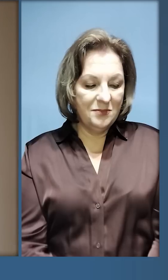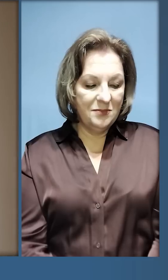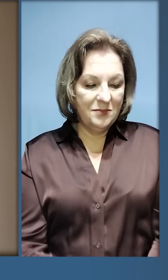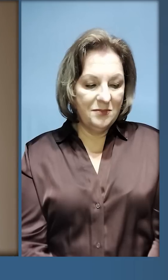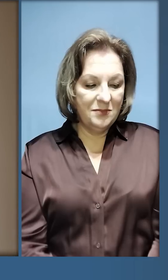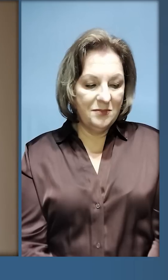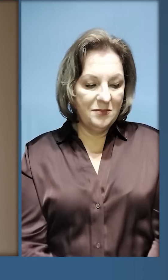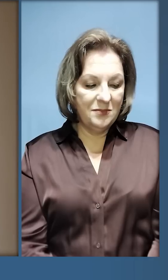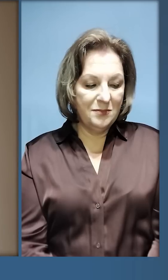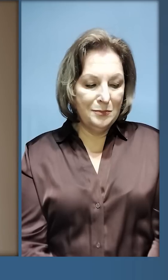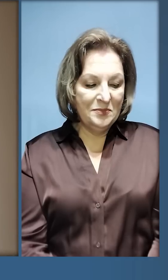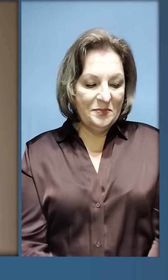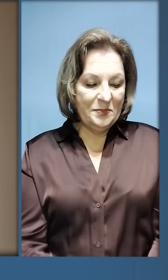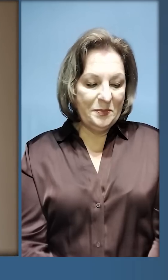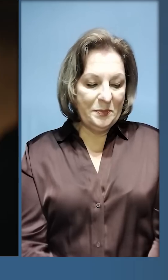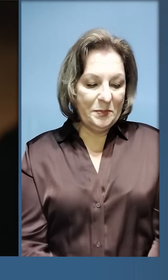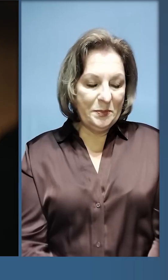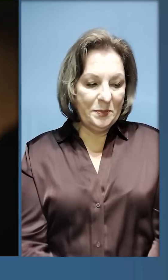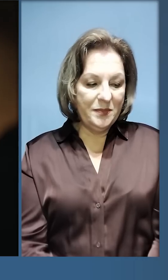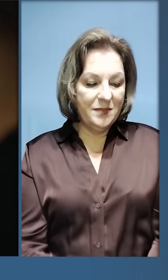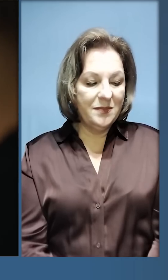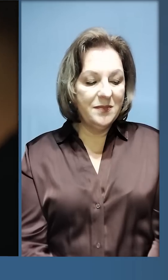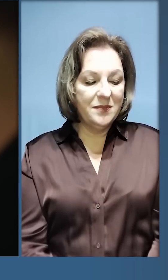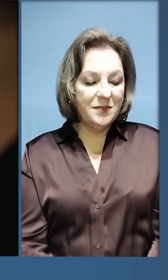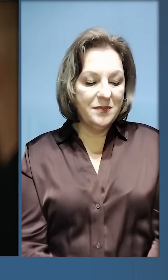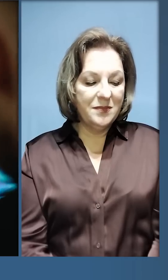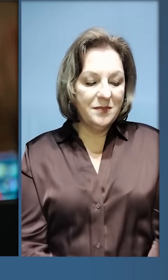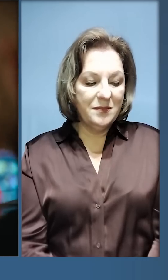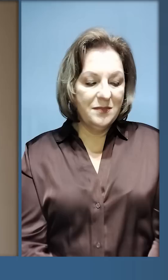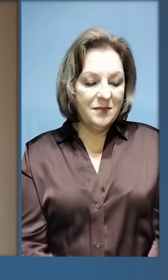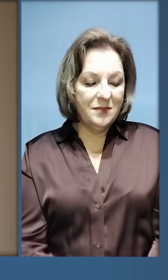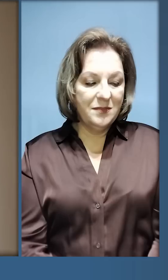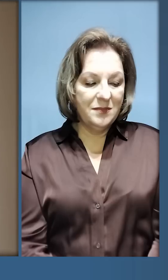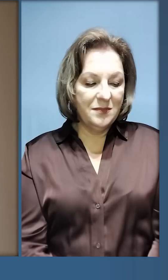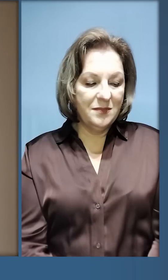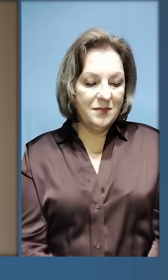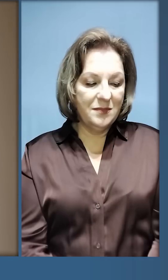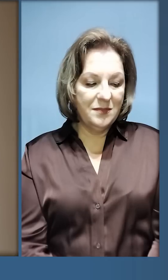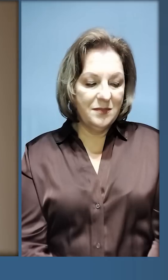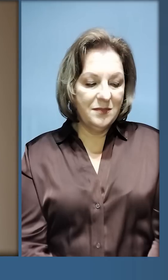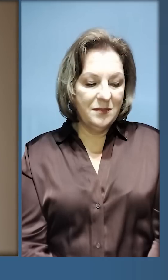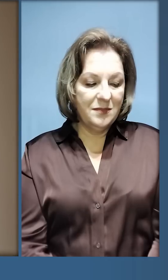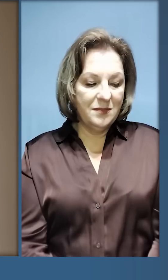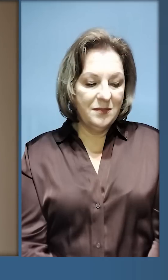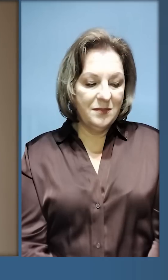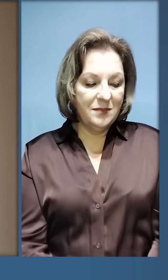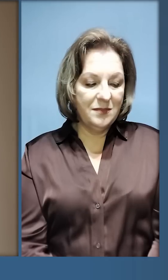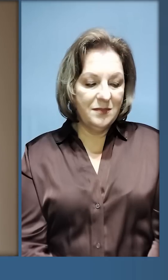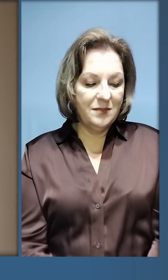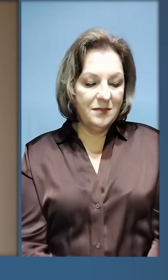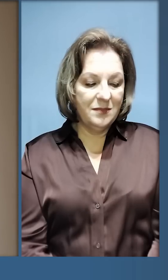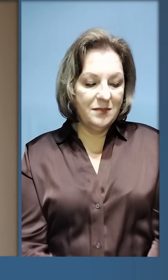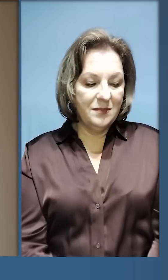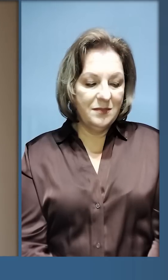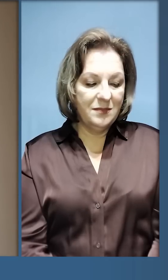a president because a lot of journalists ask me this question. Like German journalists ask me, oh, your president is a comedian and you too, so maybe you want to be. I said,